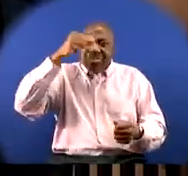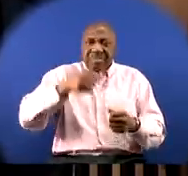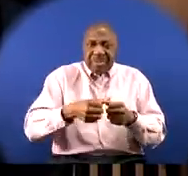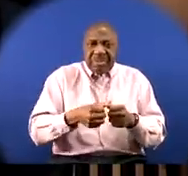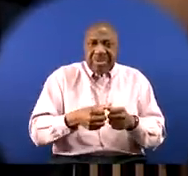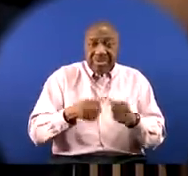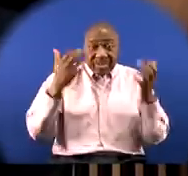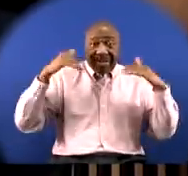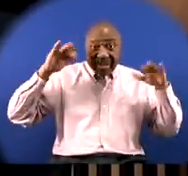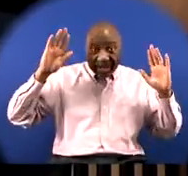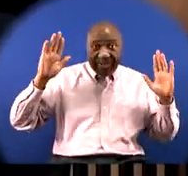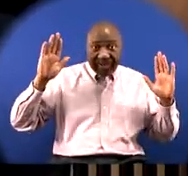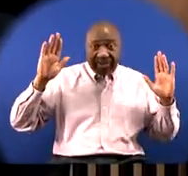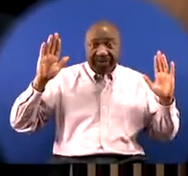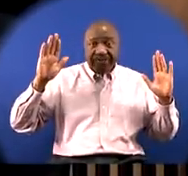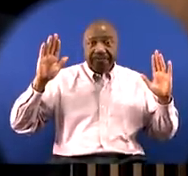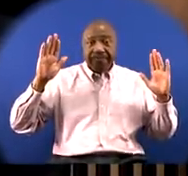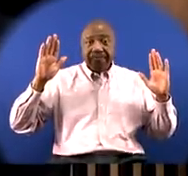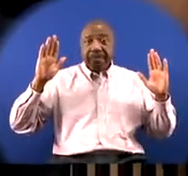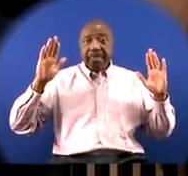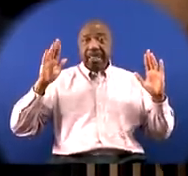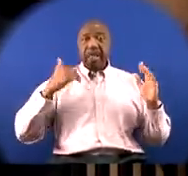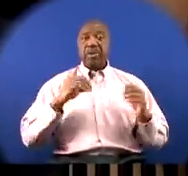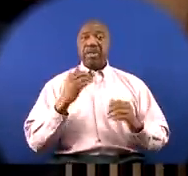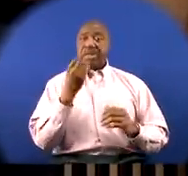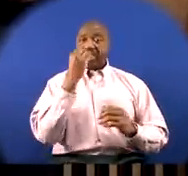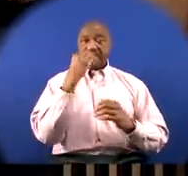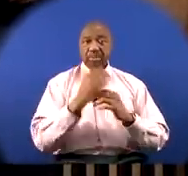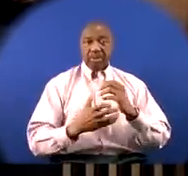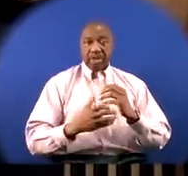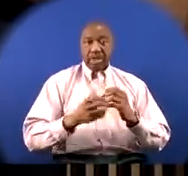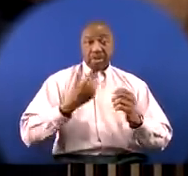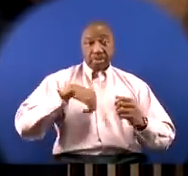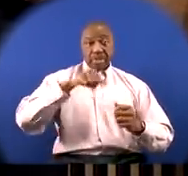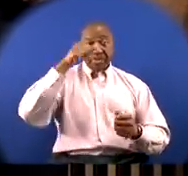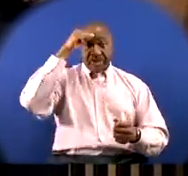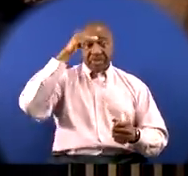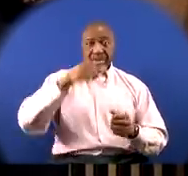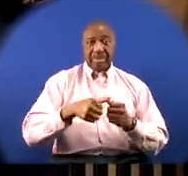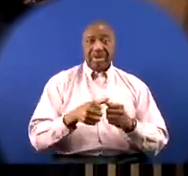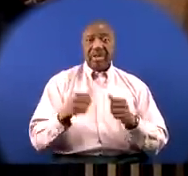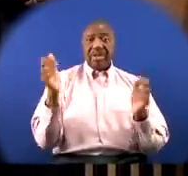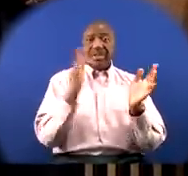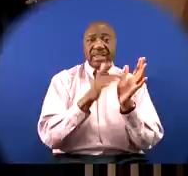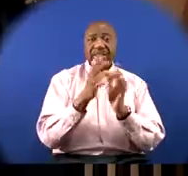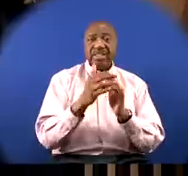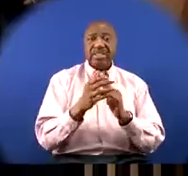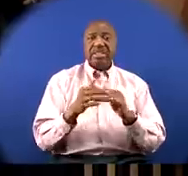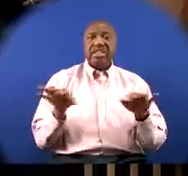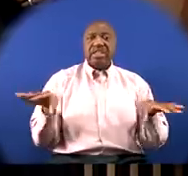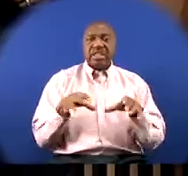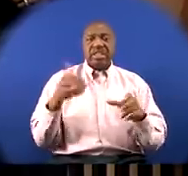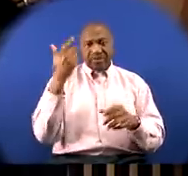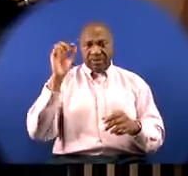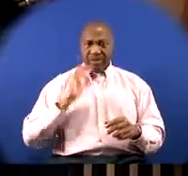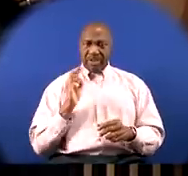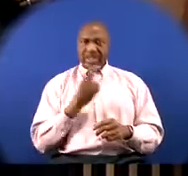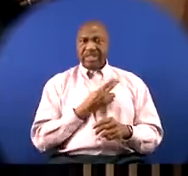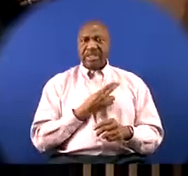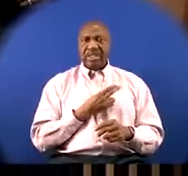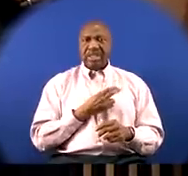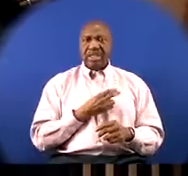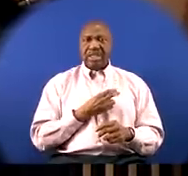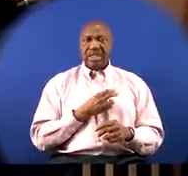that sacrifice. So as we eat of the bread, we remember what Jesus Christ has done for us. And we do